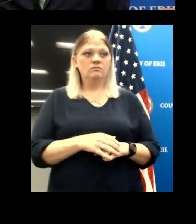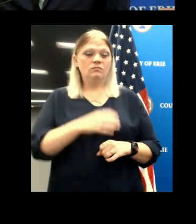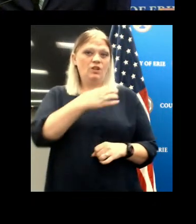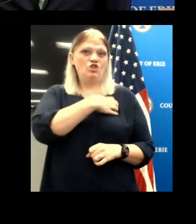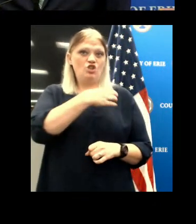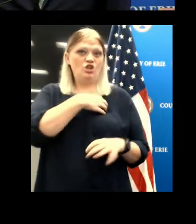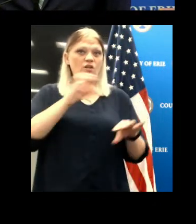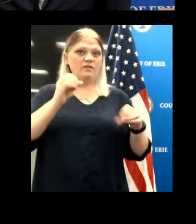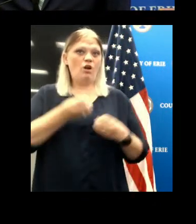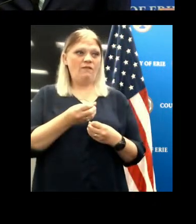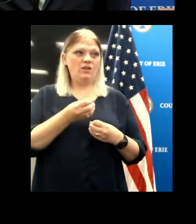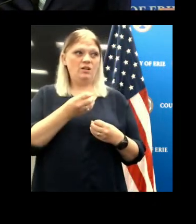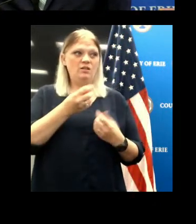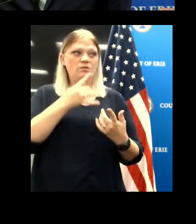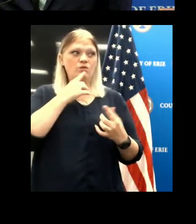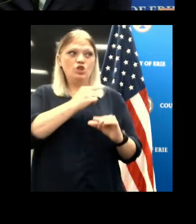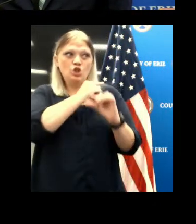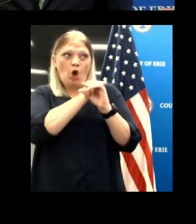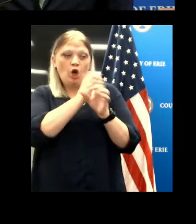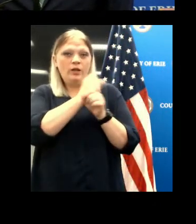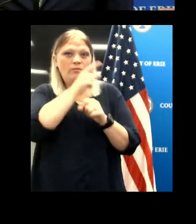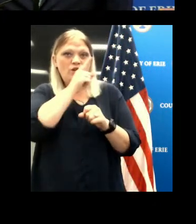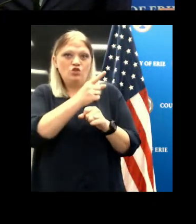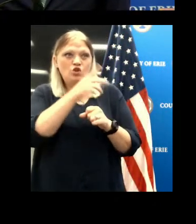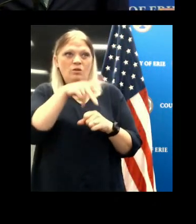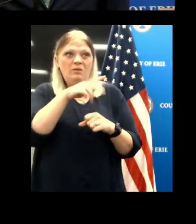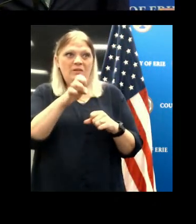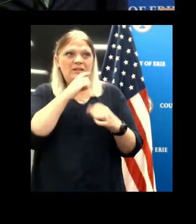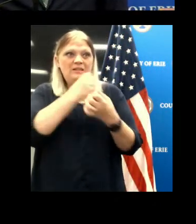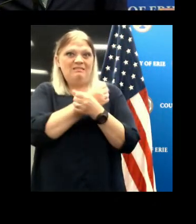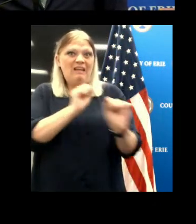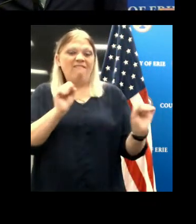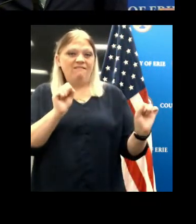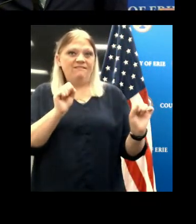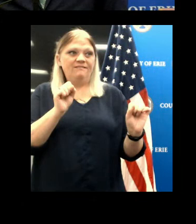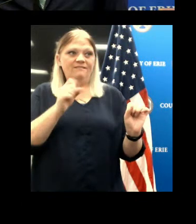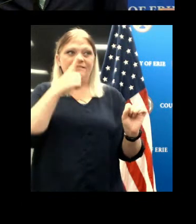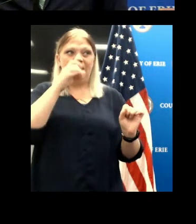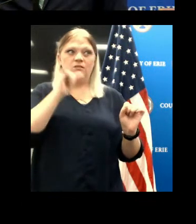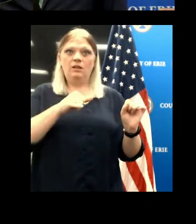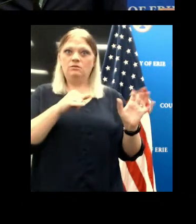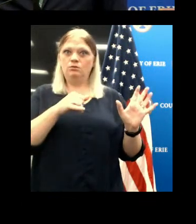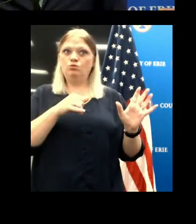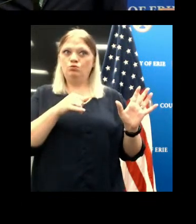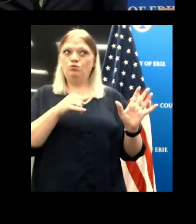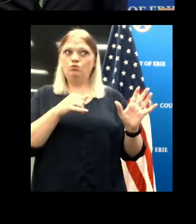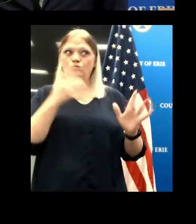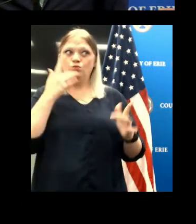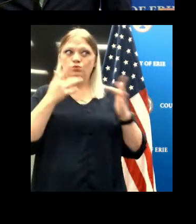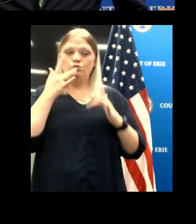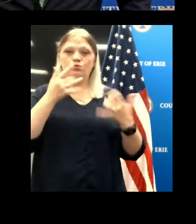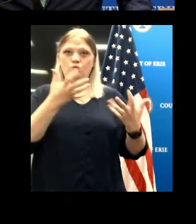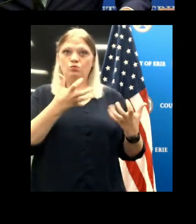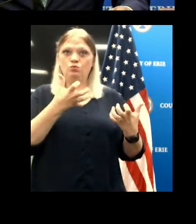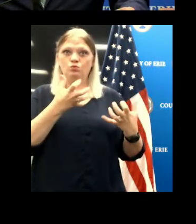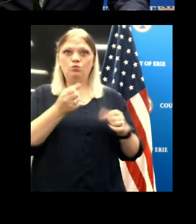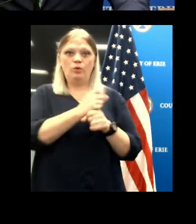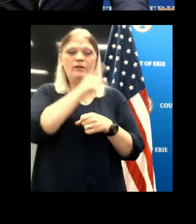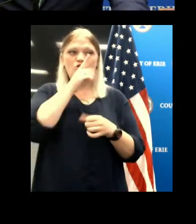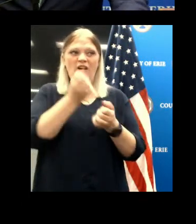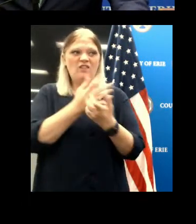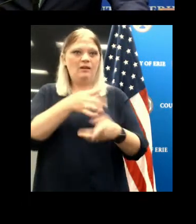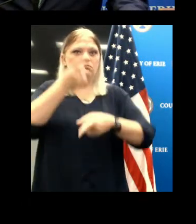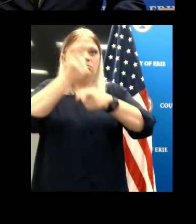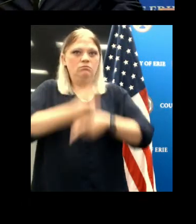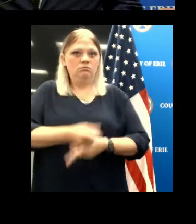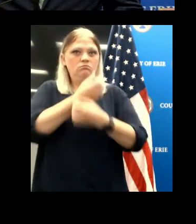Sheriff's Office, which is guarding and ensuring the safety of our PPE, because we know that's a hot item. And so we're ensuring that everything is done properly,